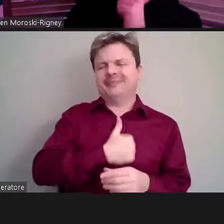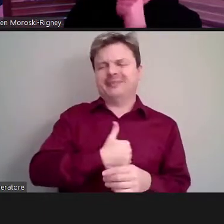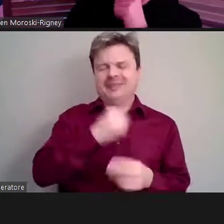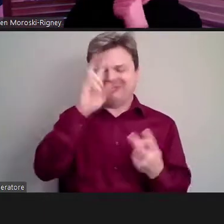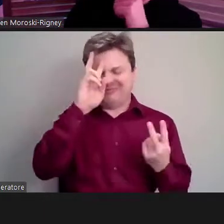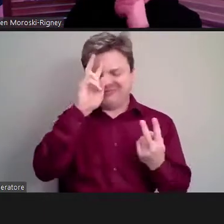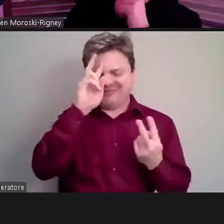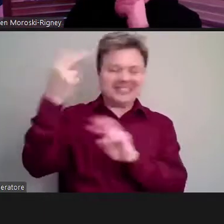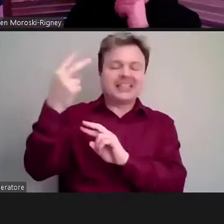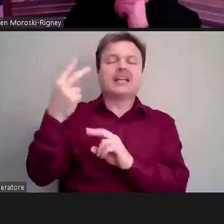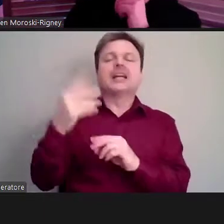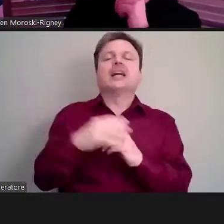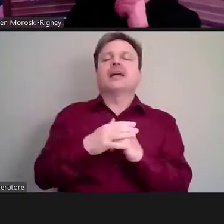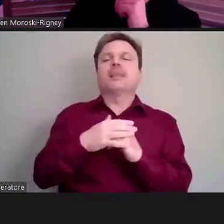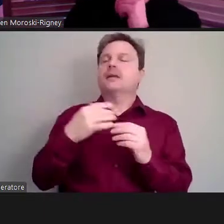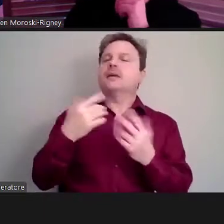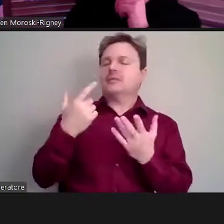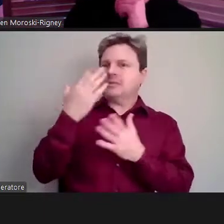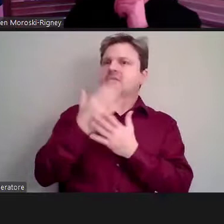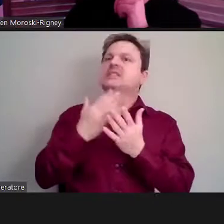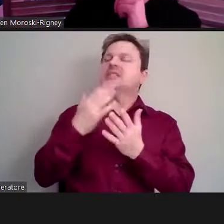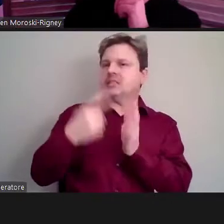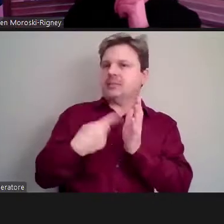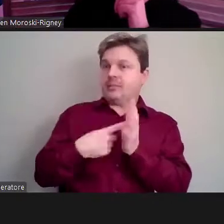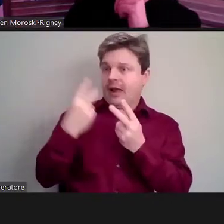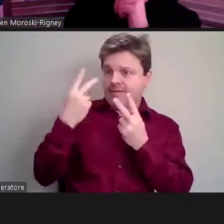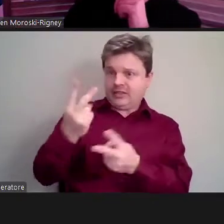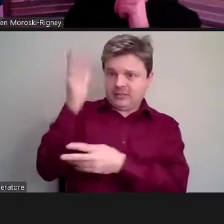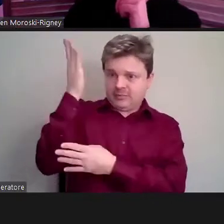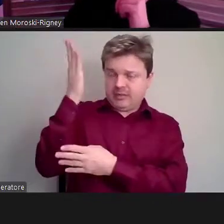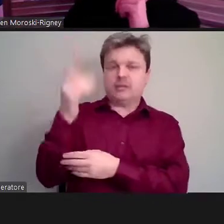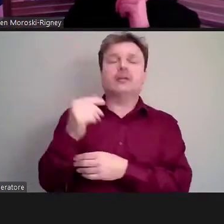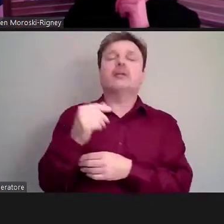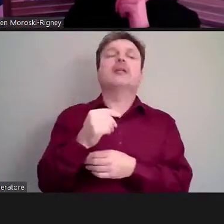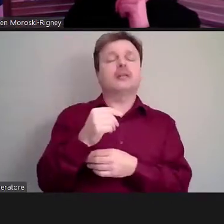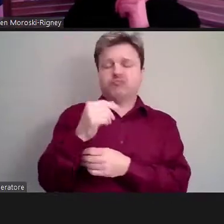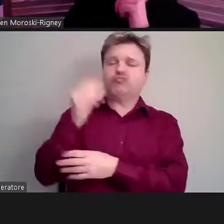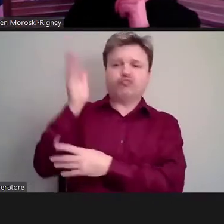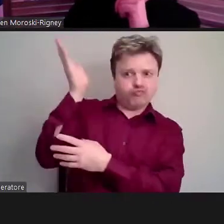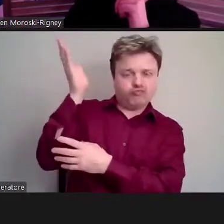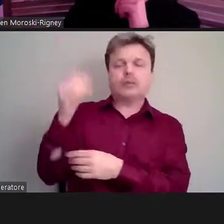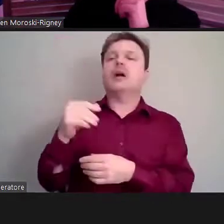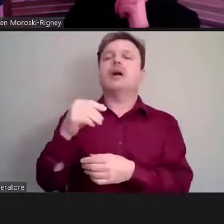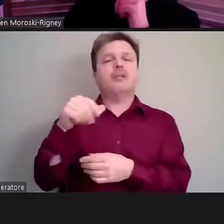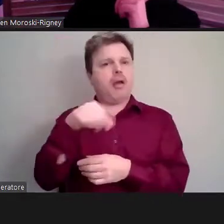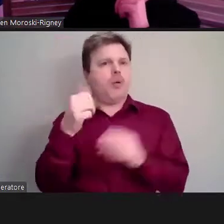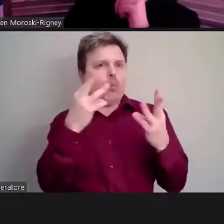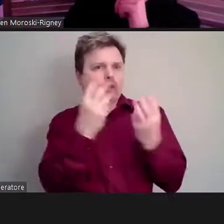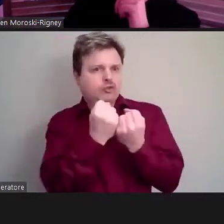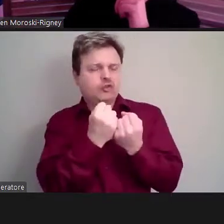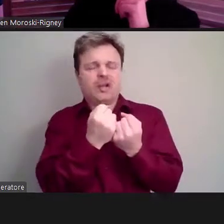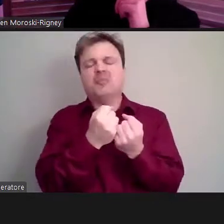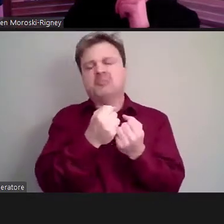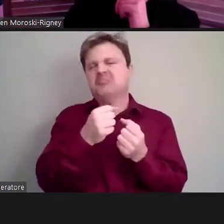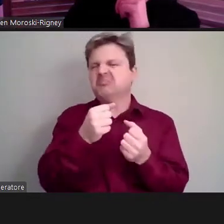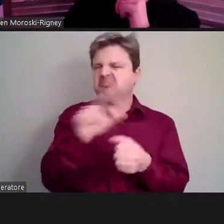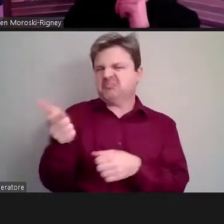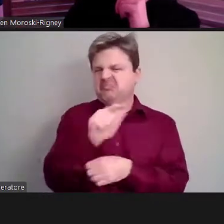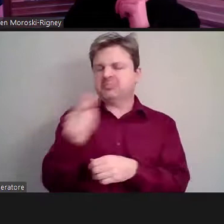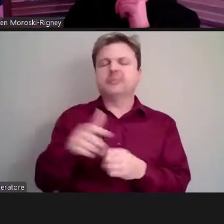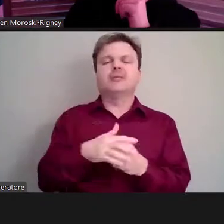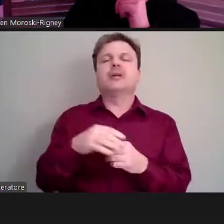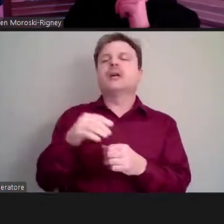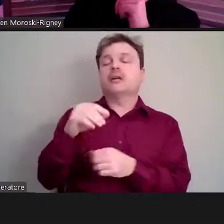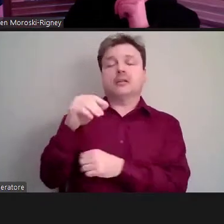some visits where I just do a talk and some visits where I do a workshop. And the workshop that I'm really focusing on